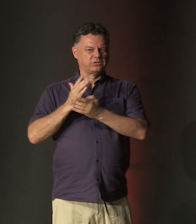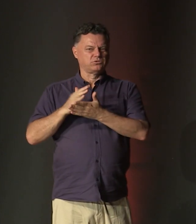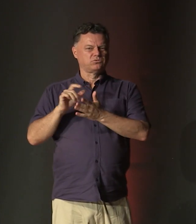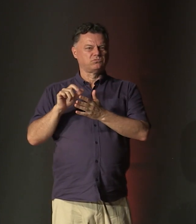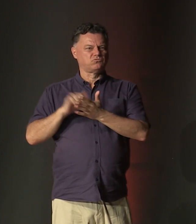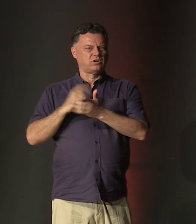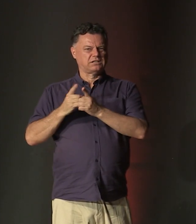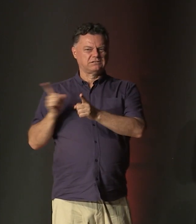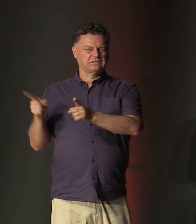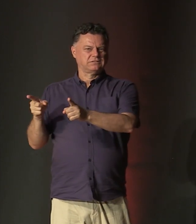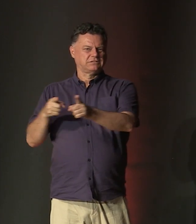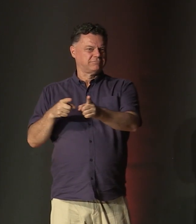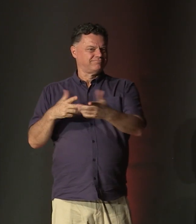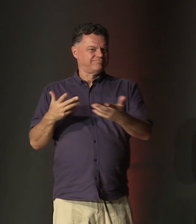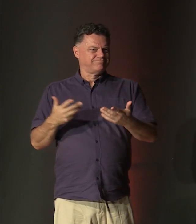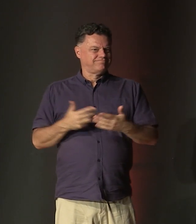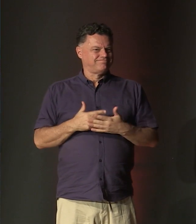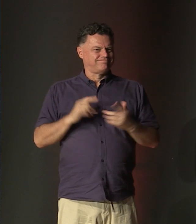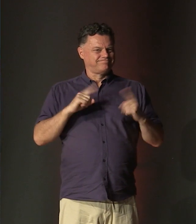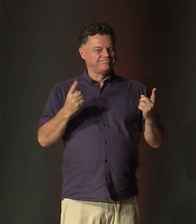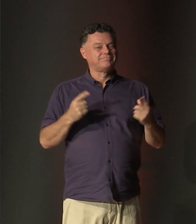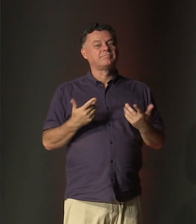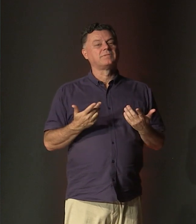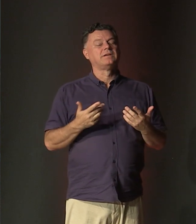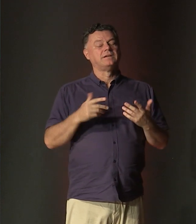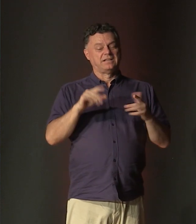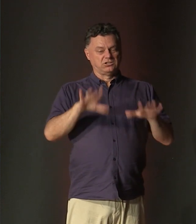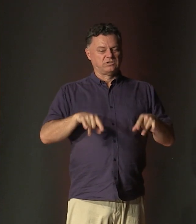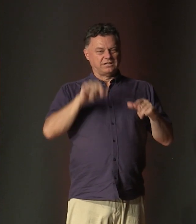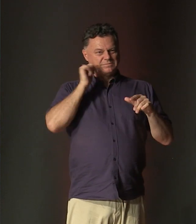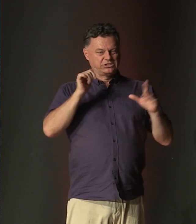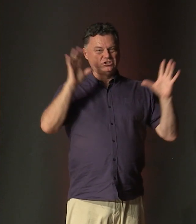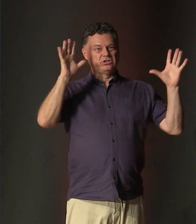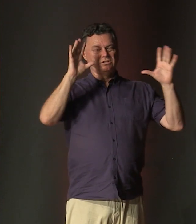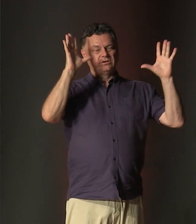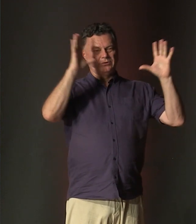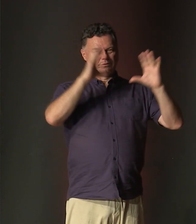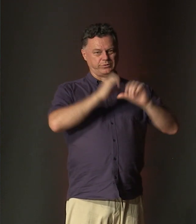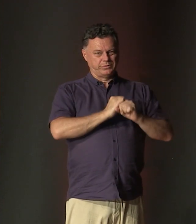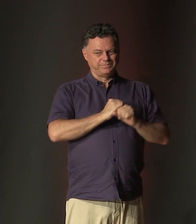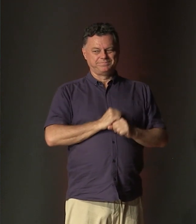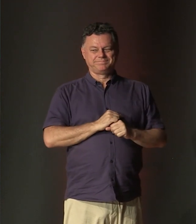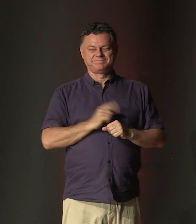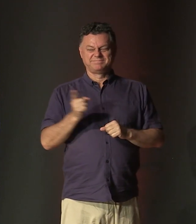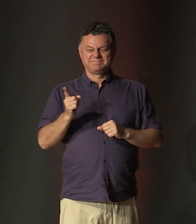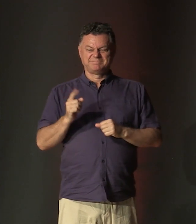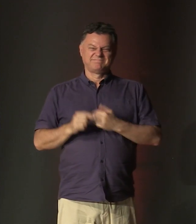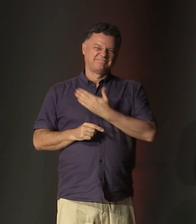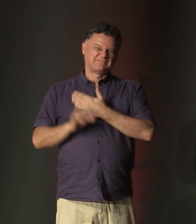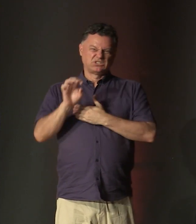So now, I want to invite you to a European beach. It's not really as inviting, is it?